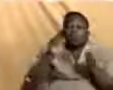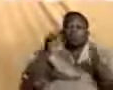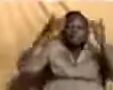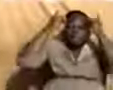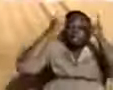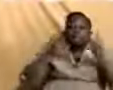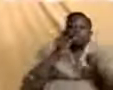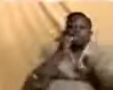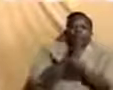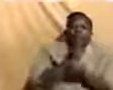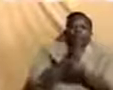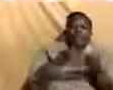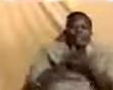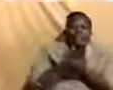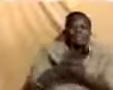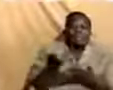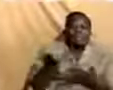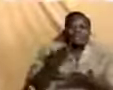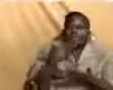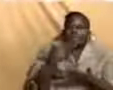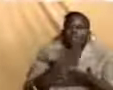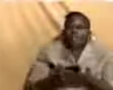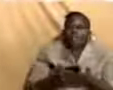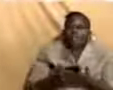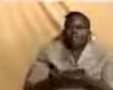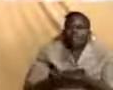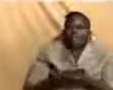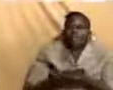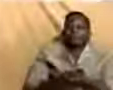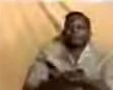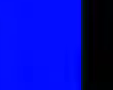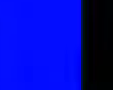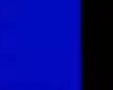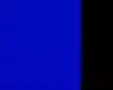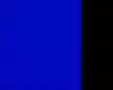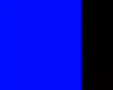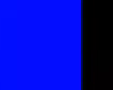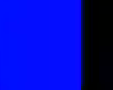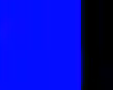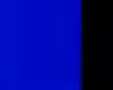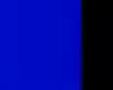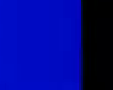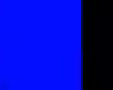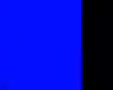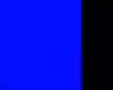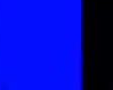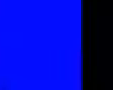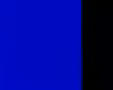thing. Thank you. Thank you for